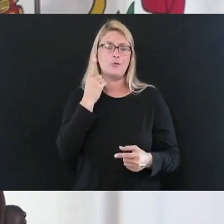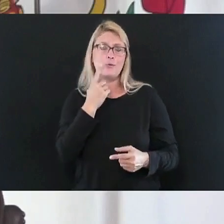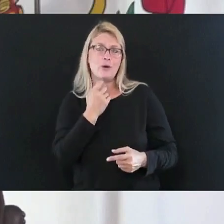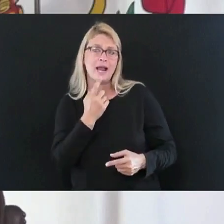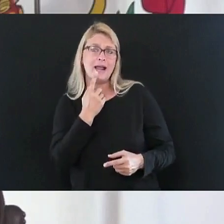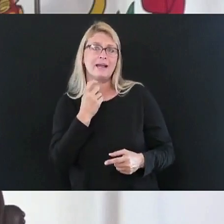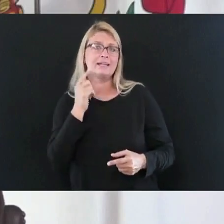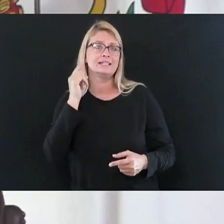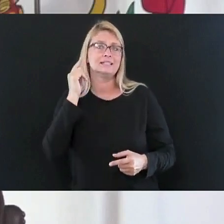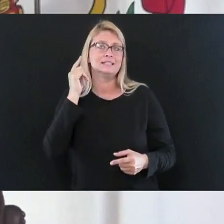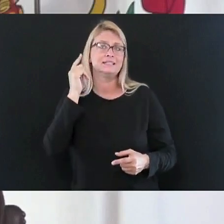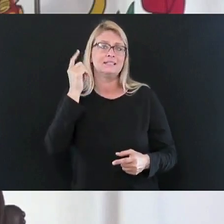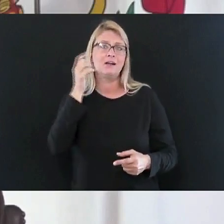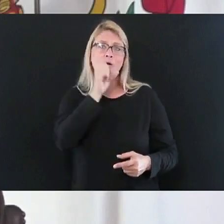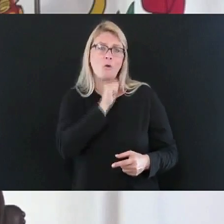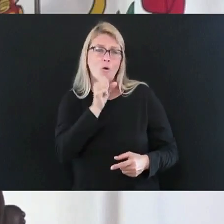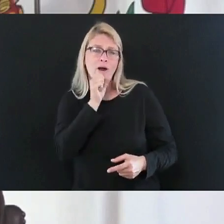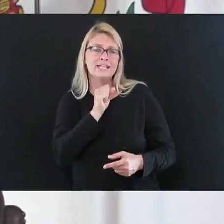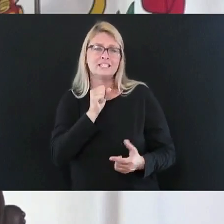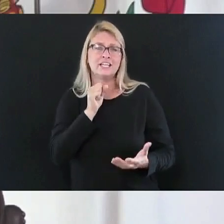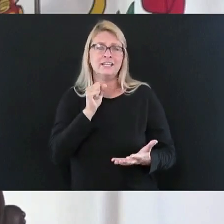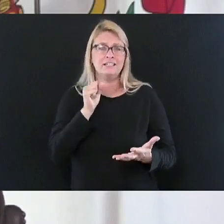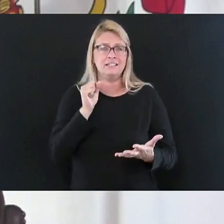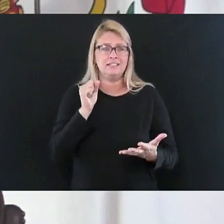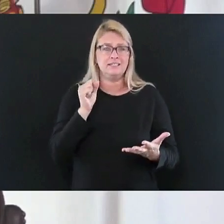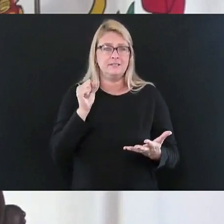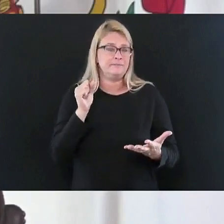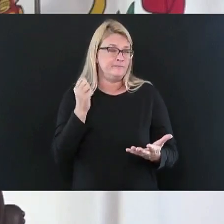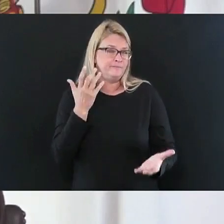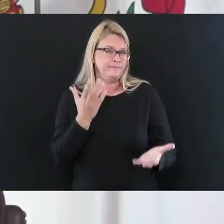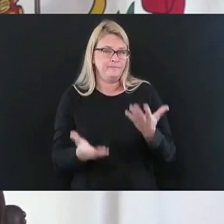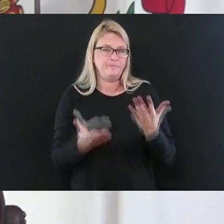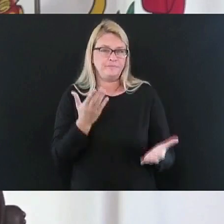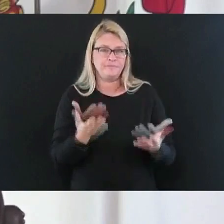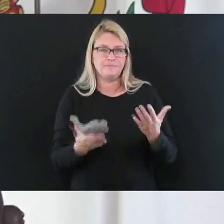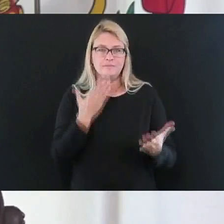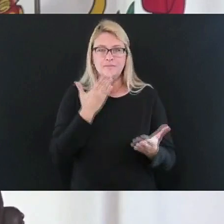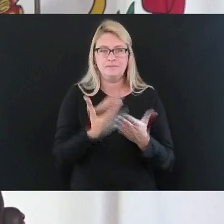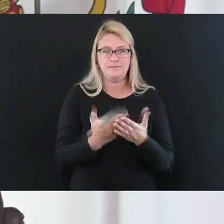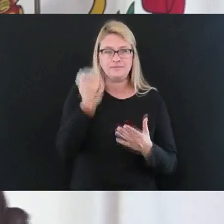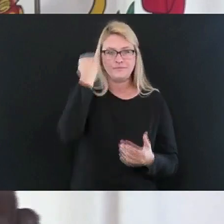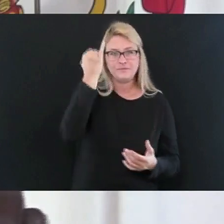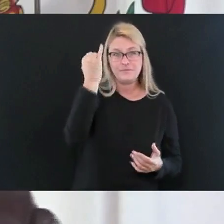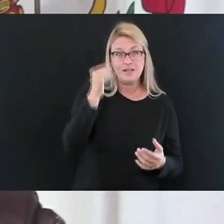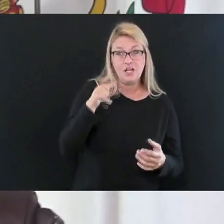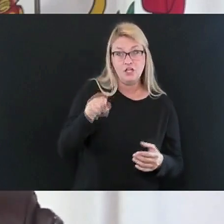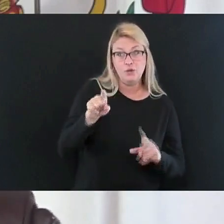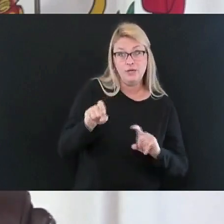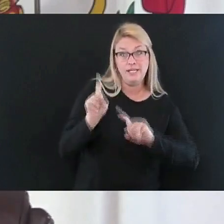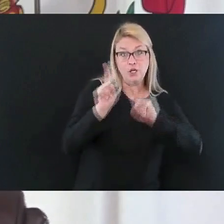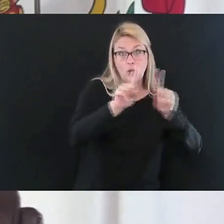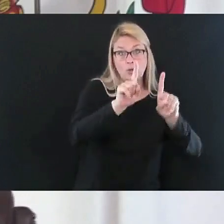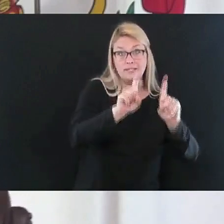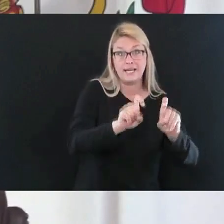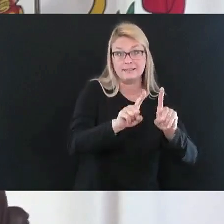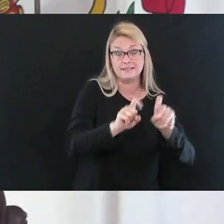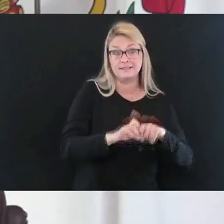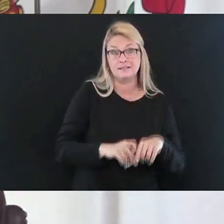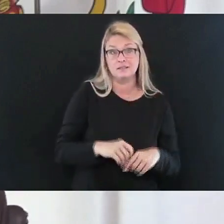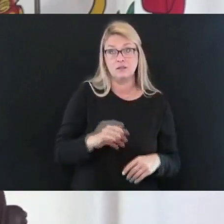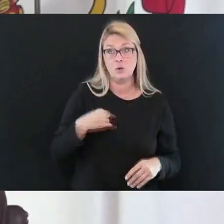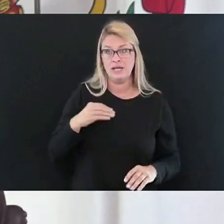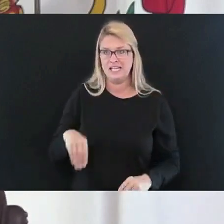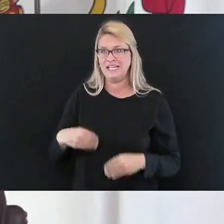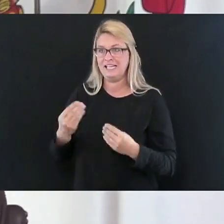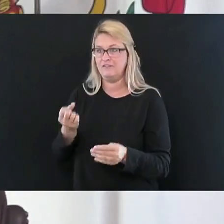or the orange and everything, and it may be a good idea for you to be tested, and we give you 12